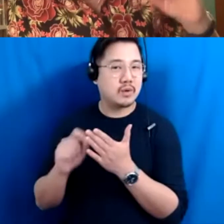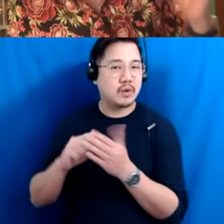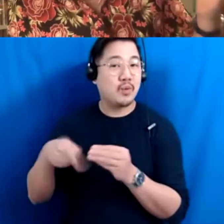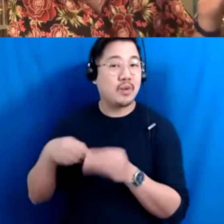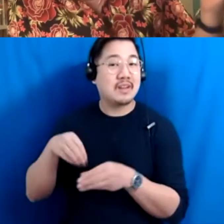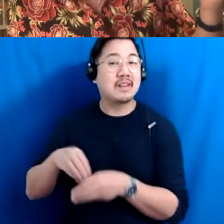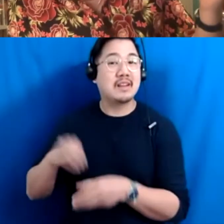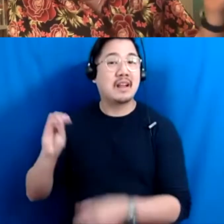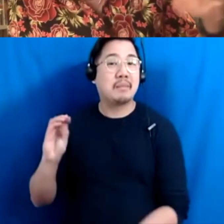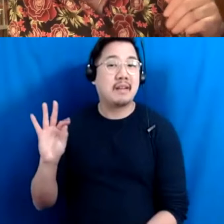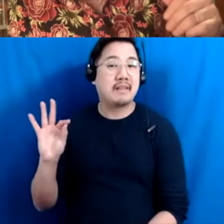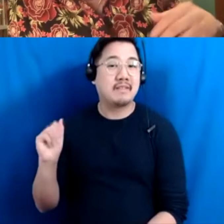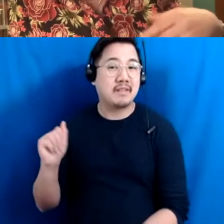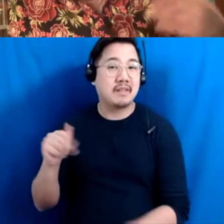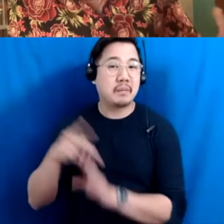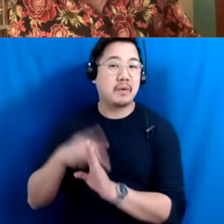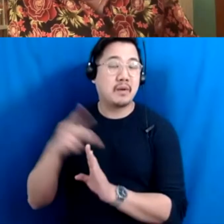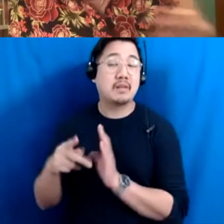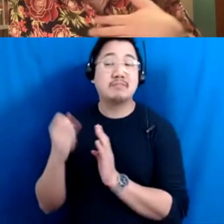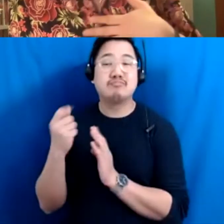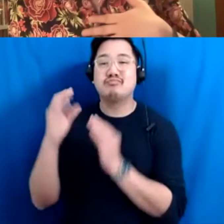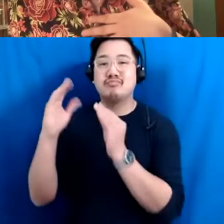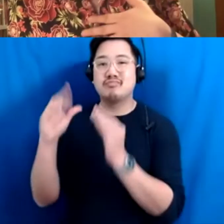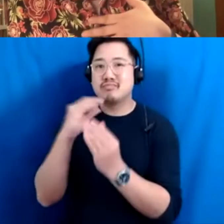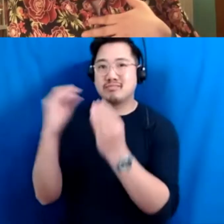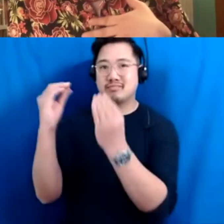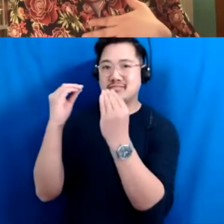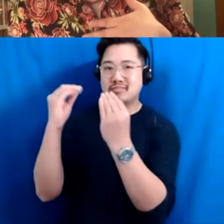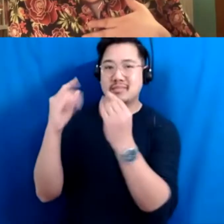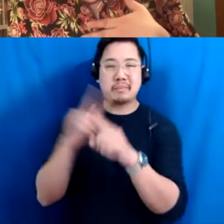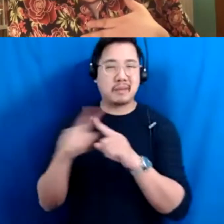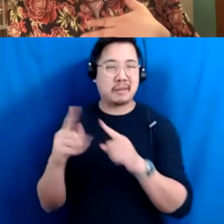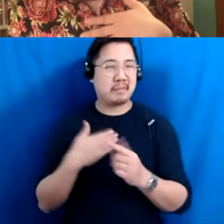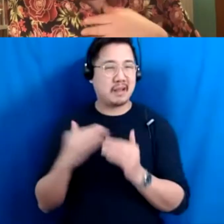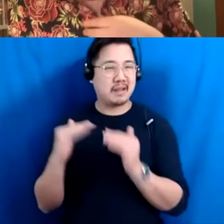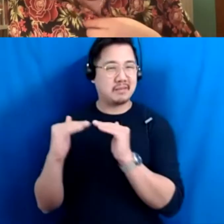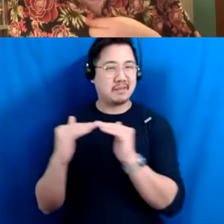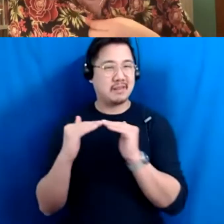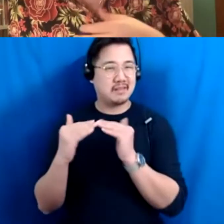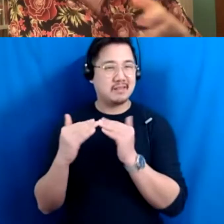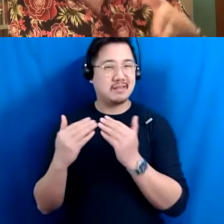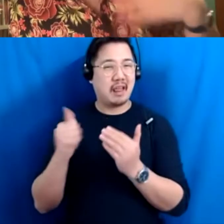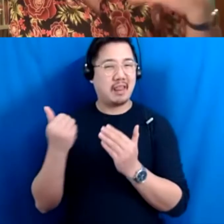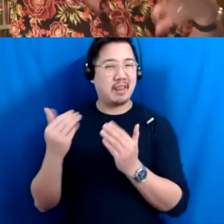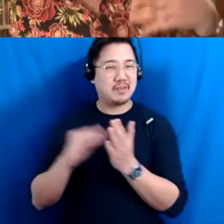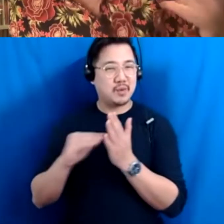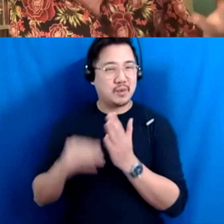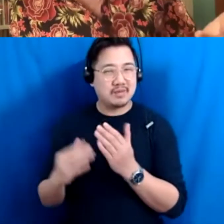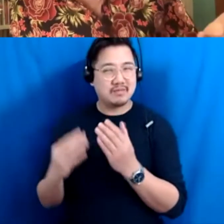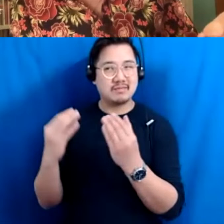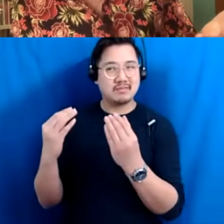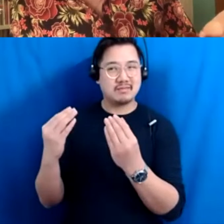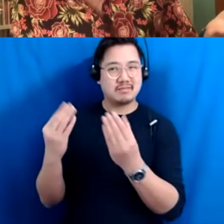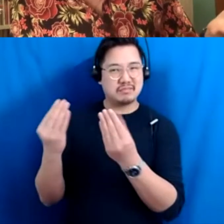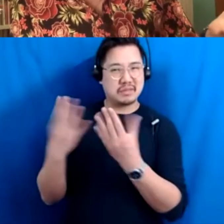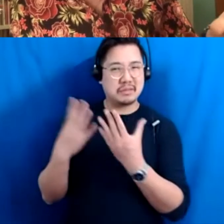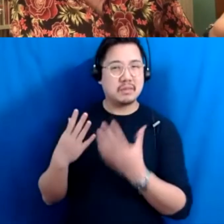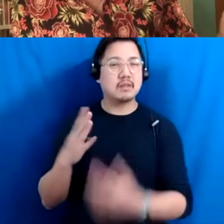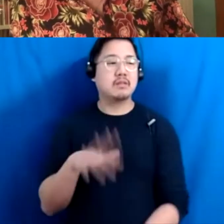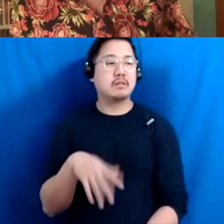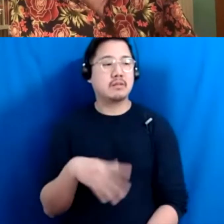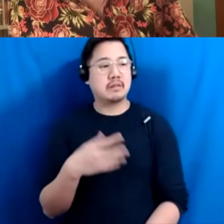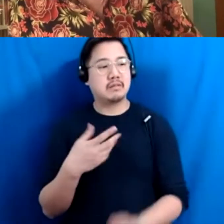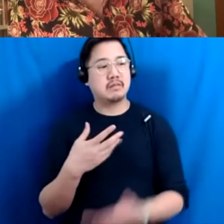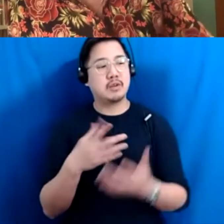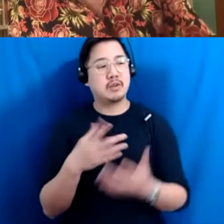not just really by faculty because they weren't all like that, but by my classmates. They had things to say about the work.